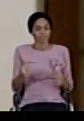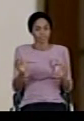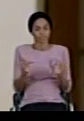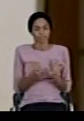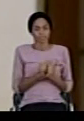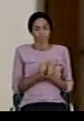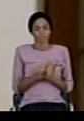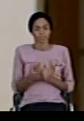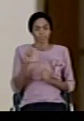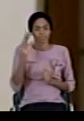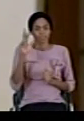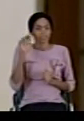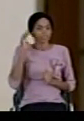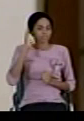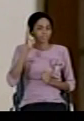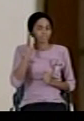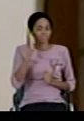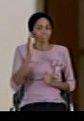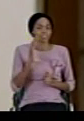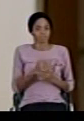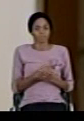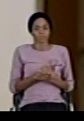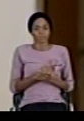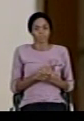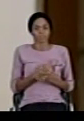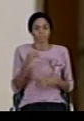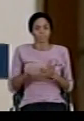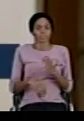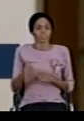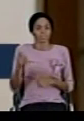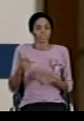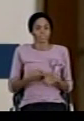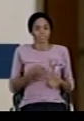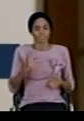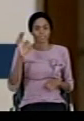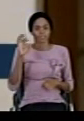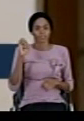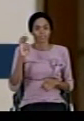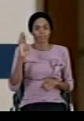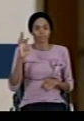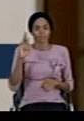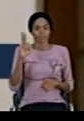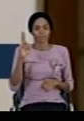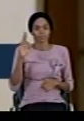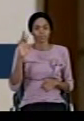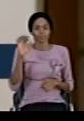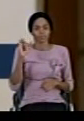triple testimonies in the month February and the